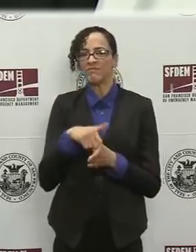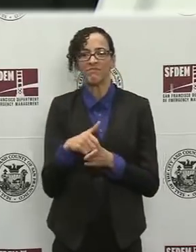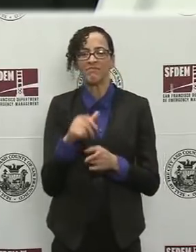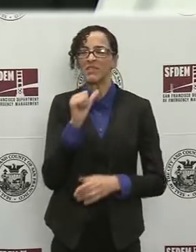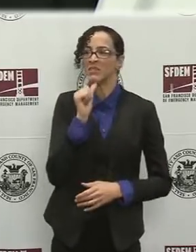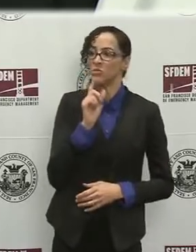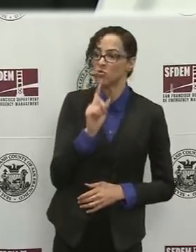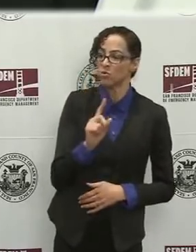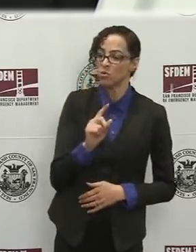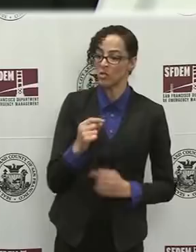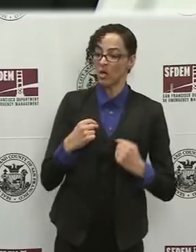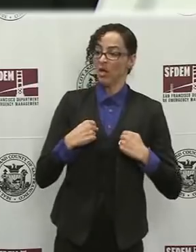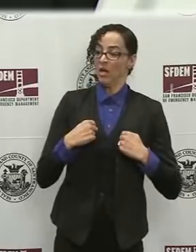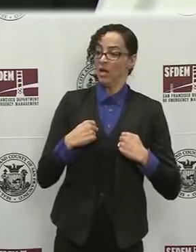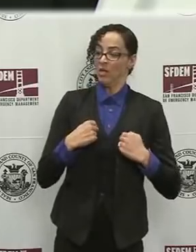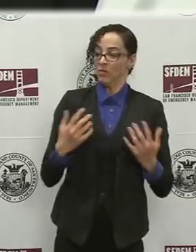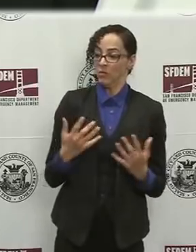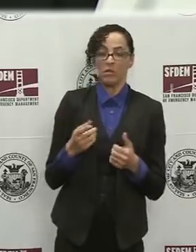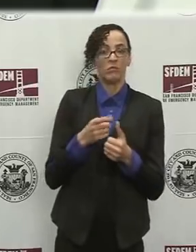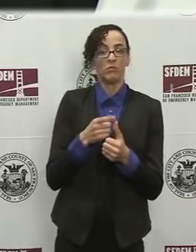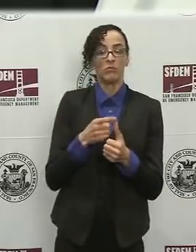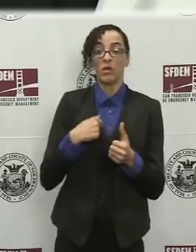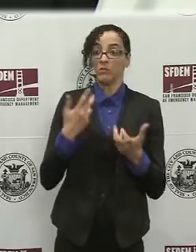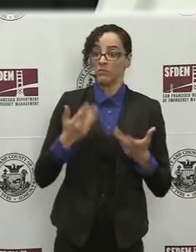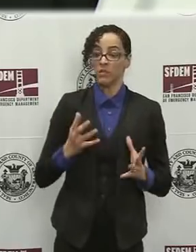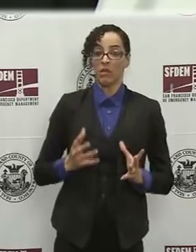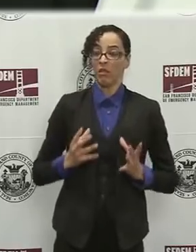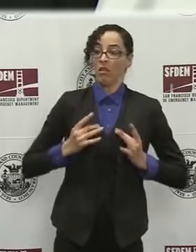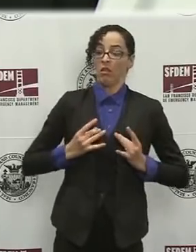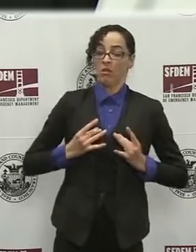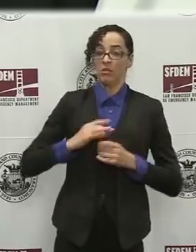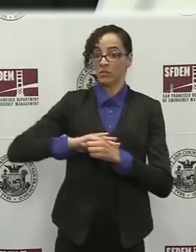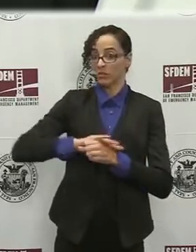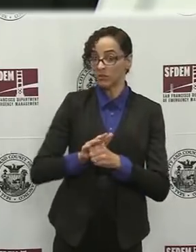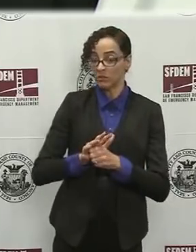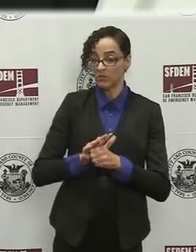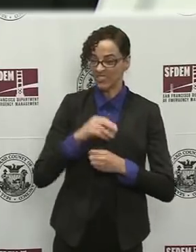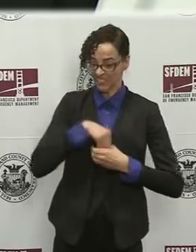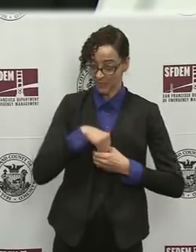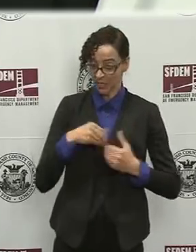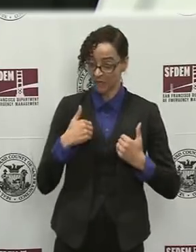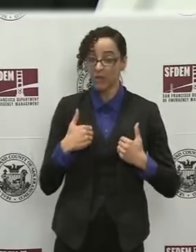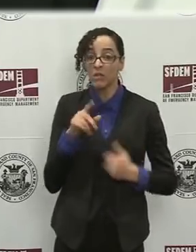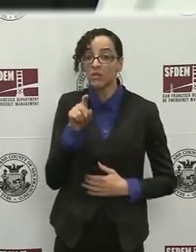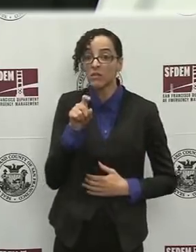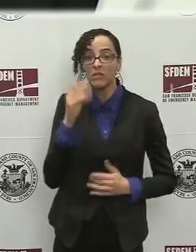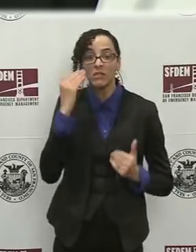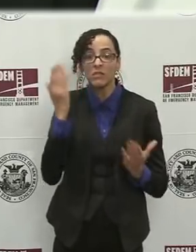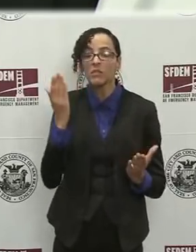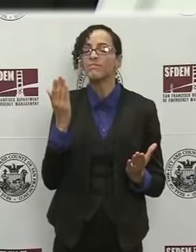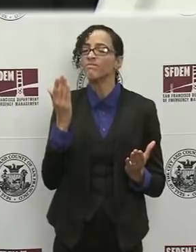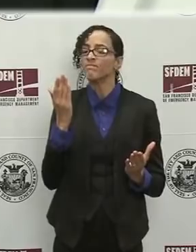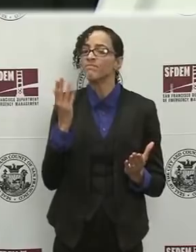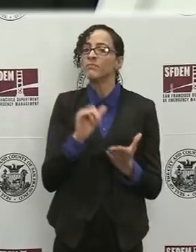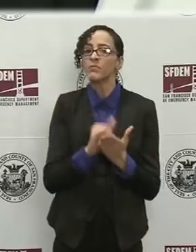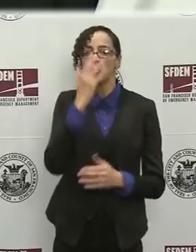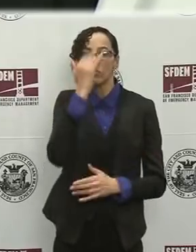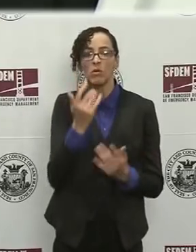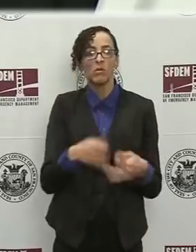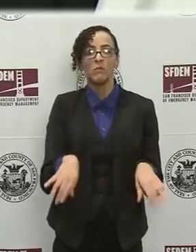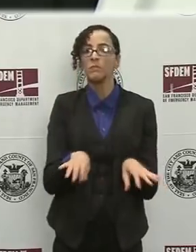if that they're exposed or that they have the virus. And that's why it's